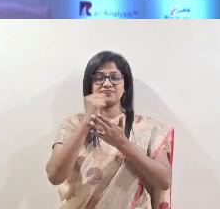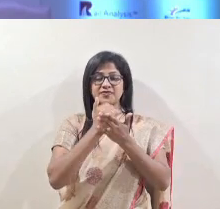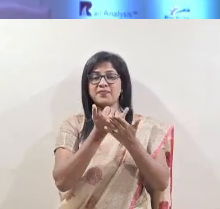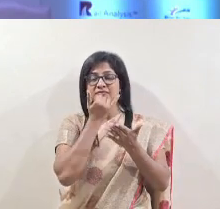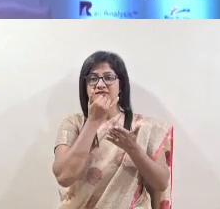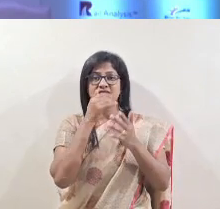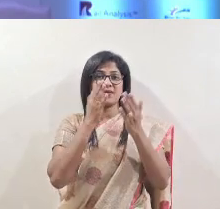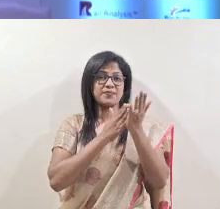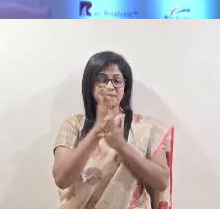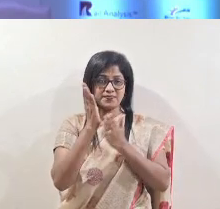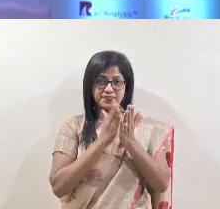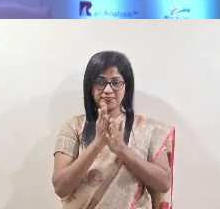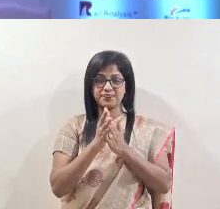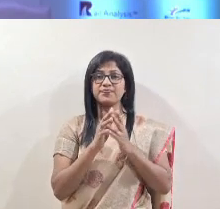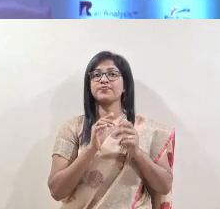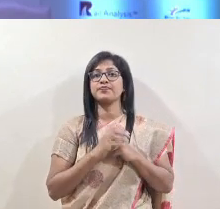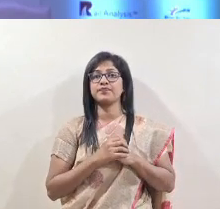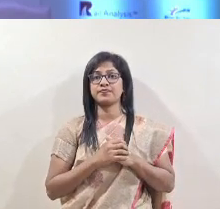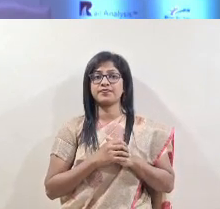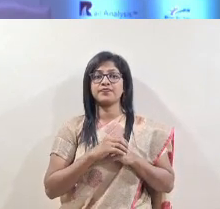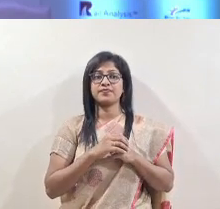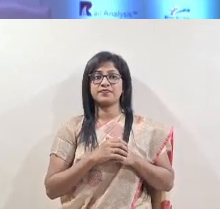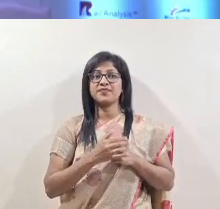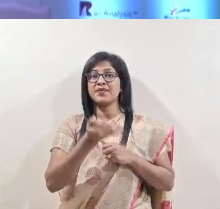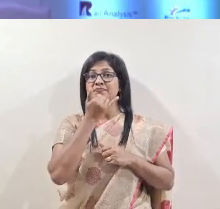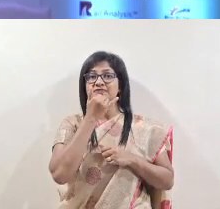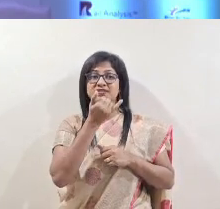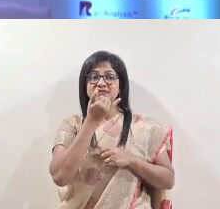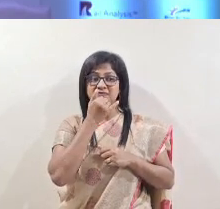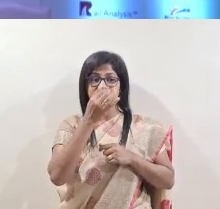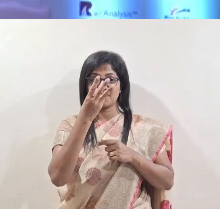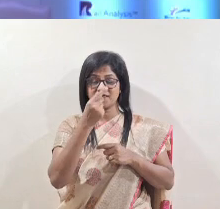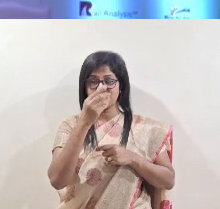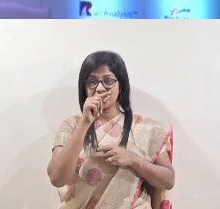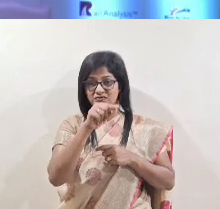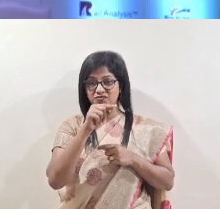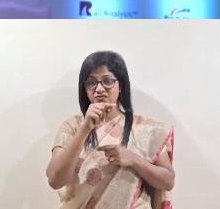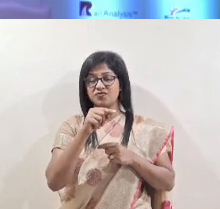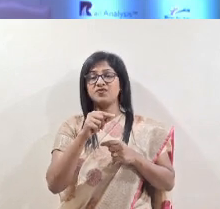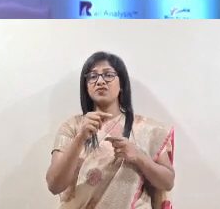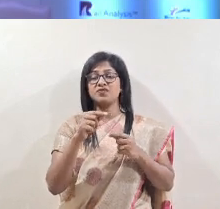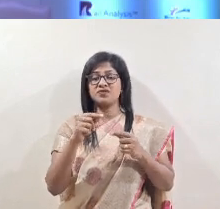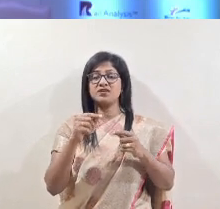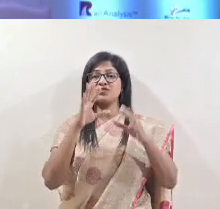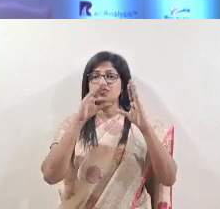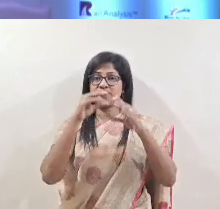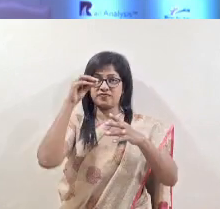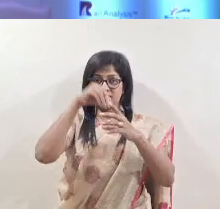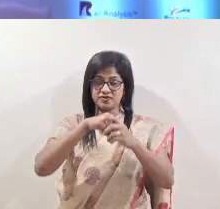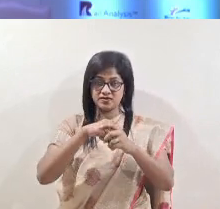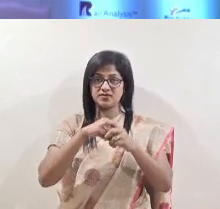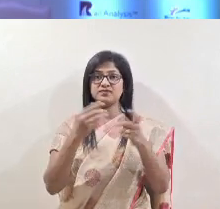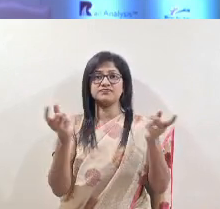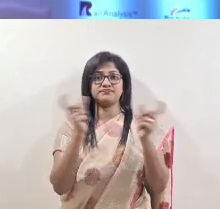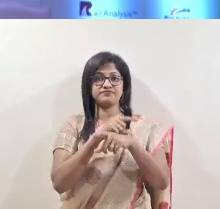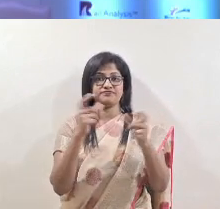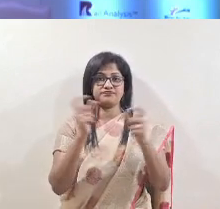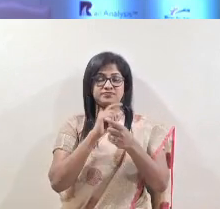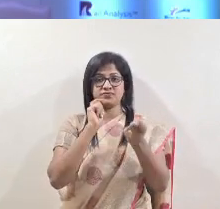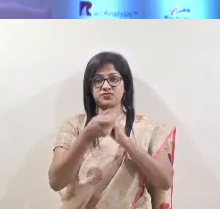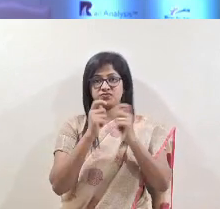had altered those default values that are used in Viswalk software according to